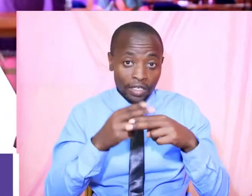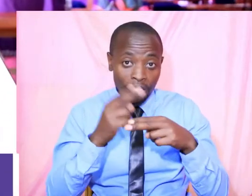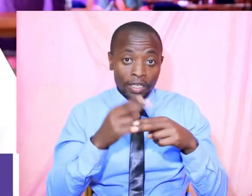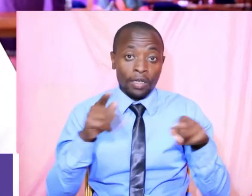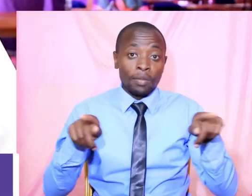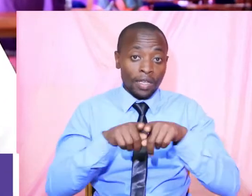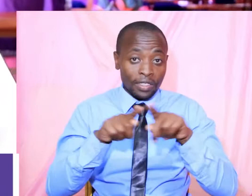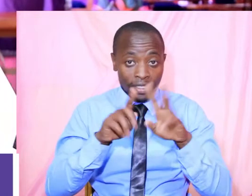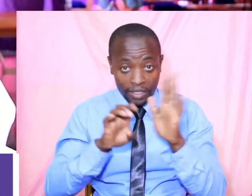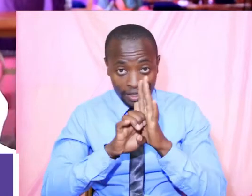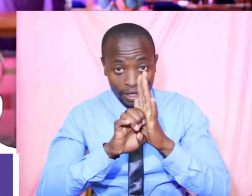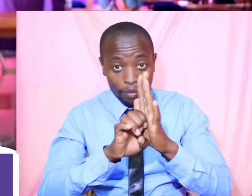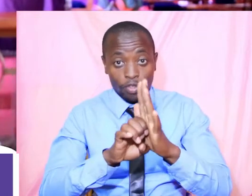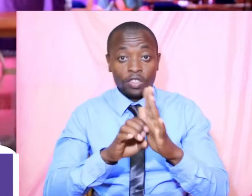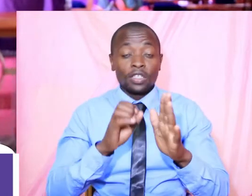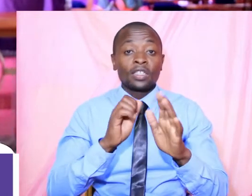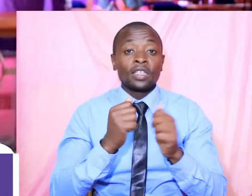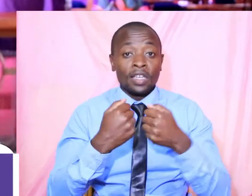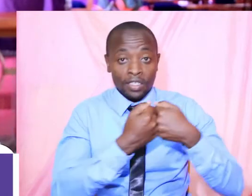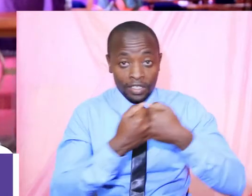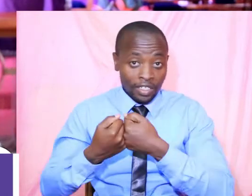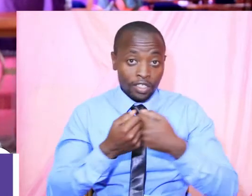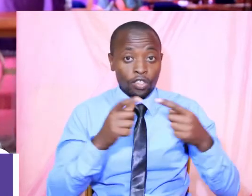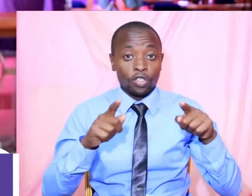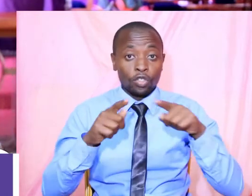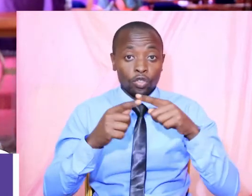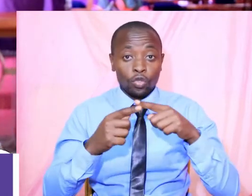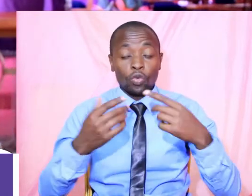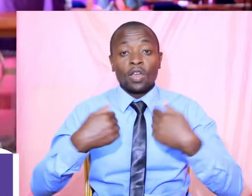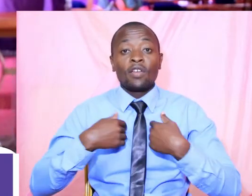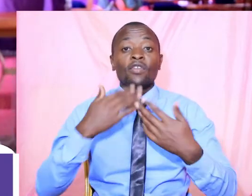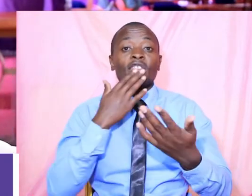life he has challenged them to live. Thank you.